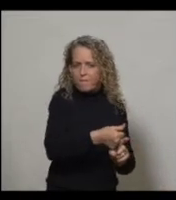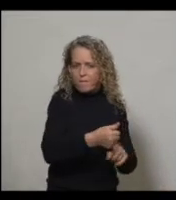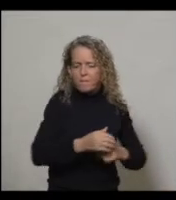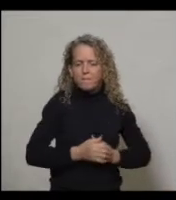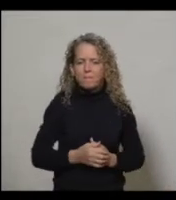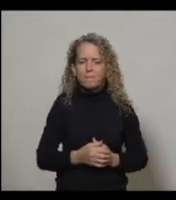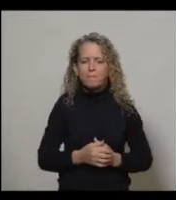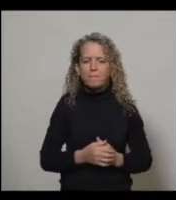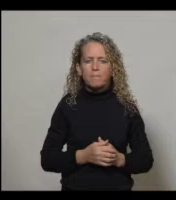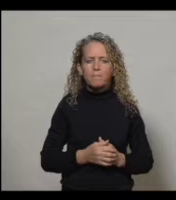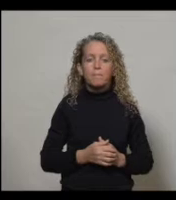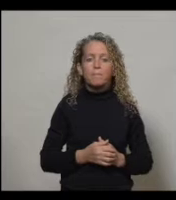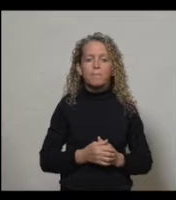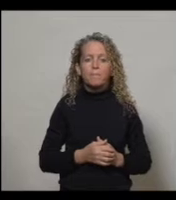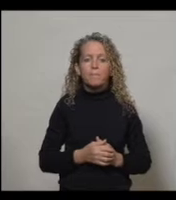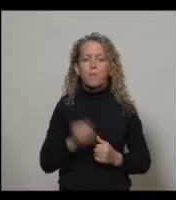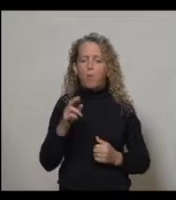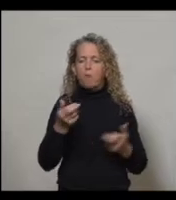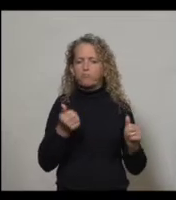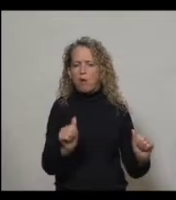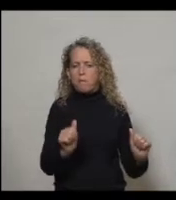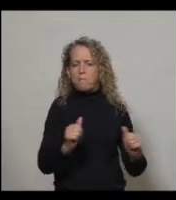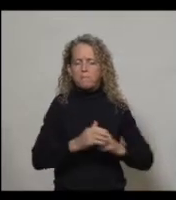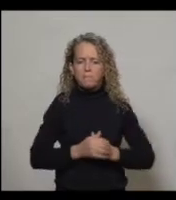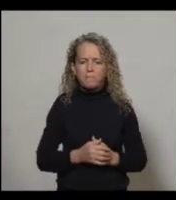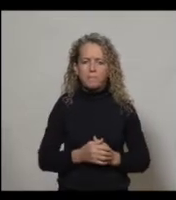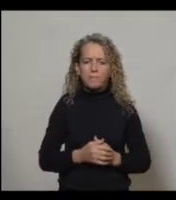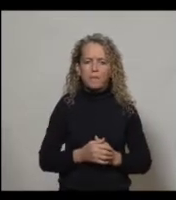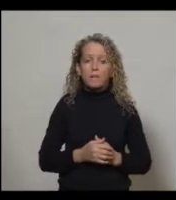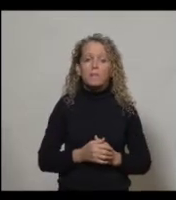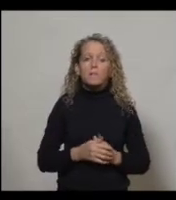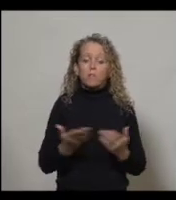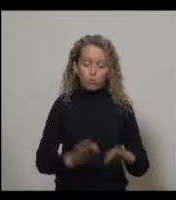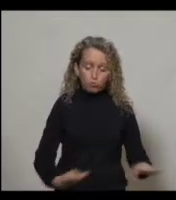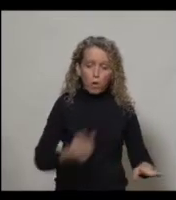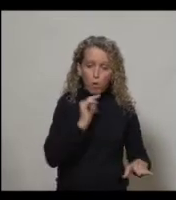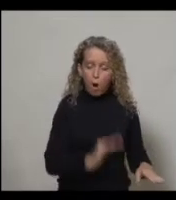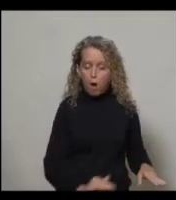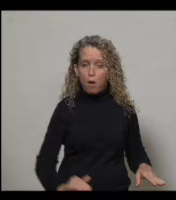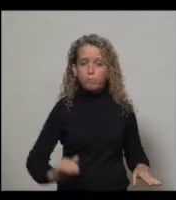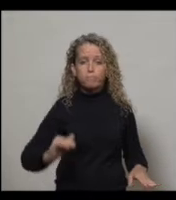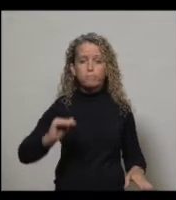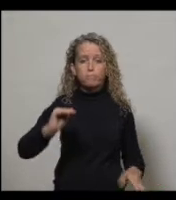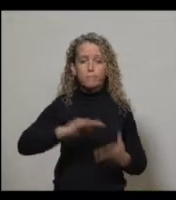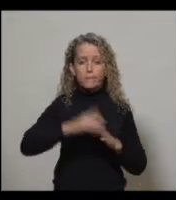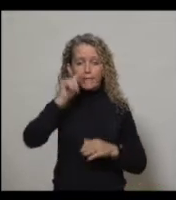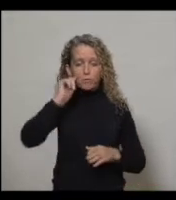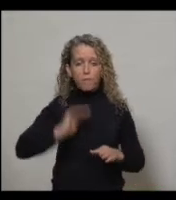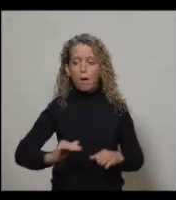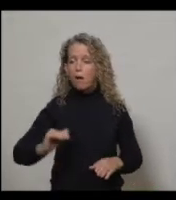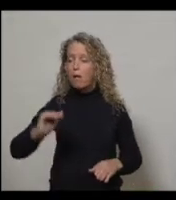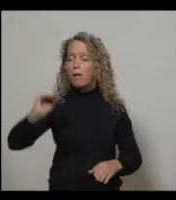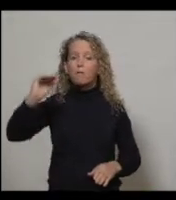thing the ACEs found is that as people moved from childhood and adolescence into adulthood, they found out that the more ACEs you had,